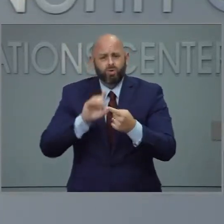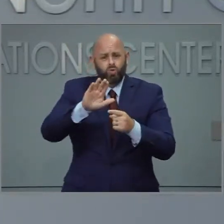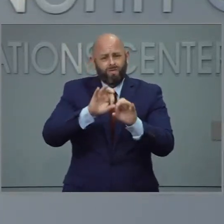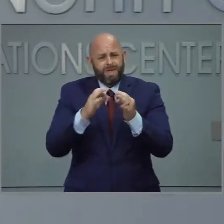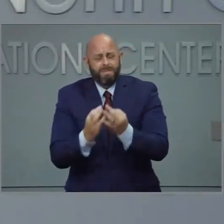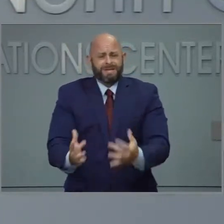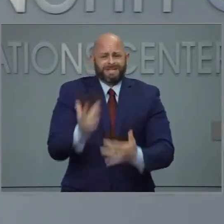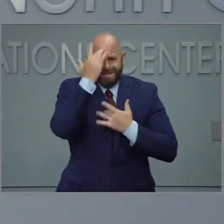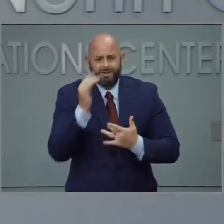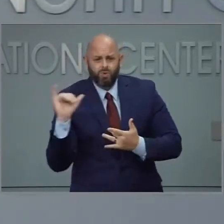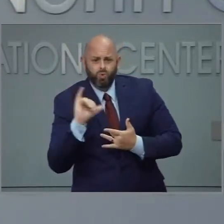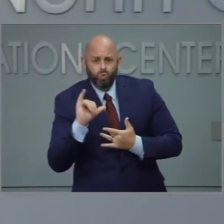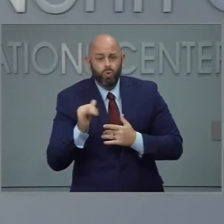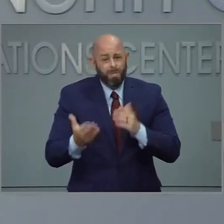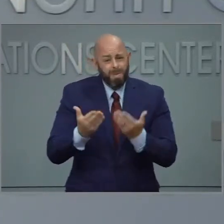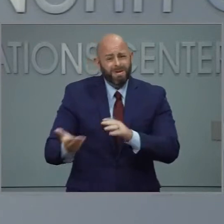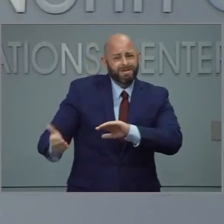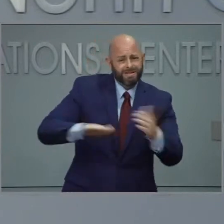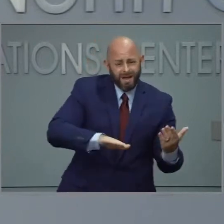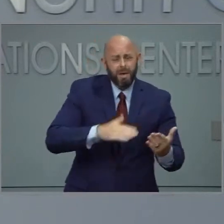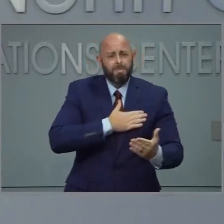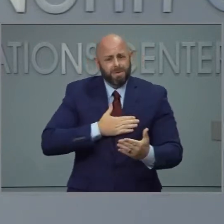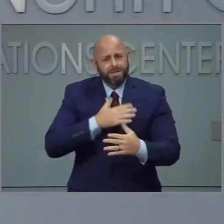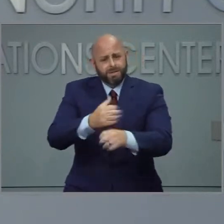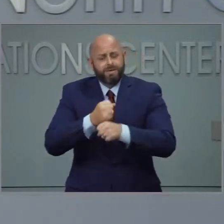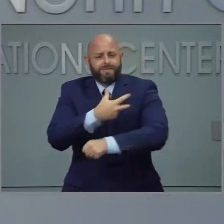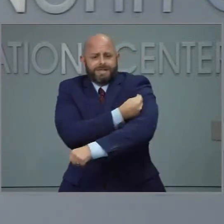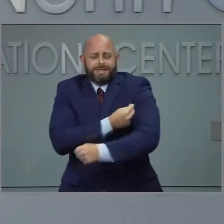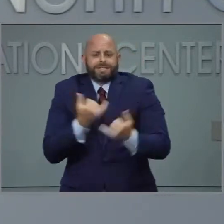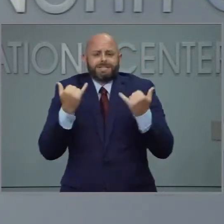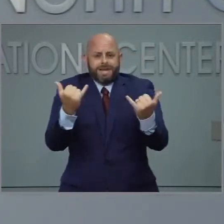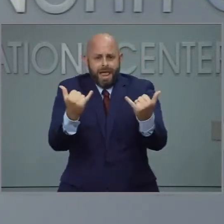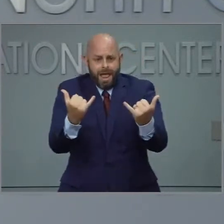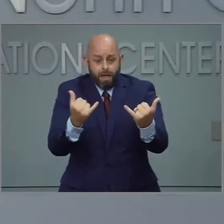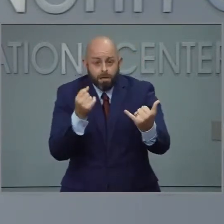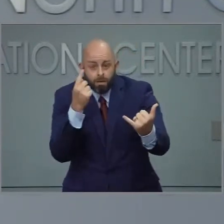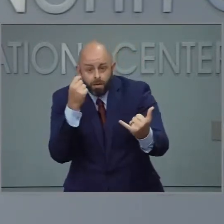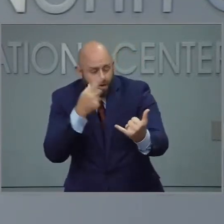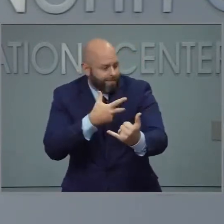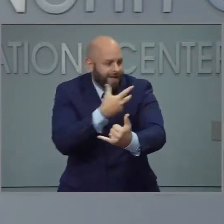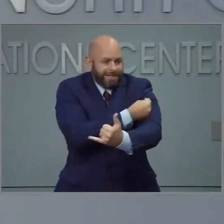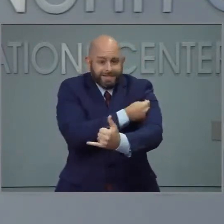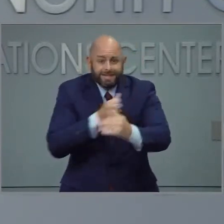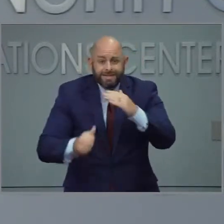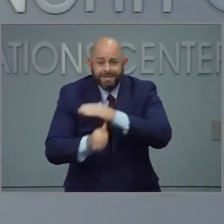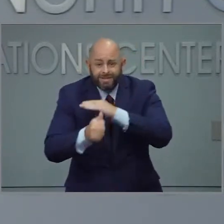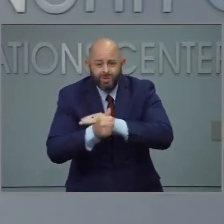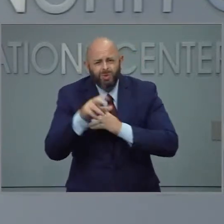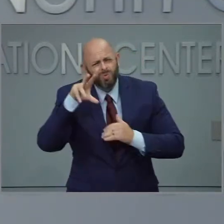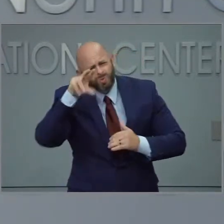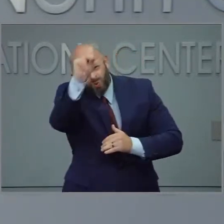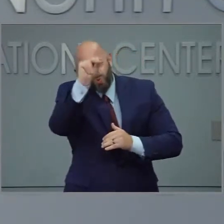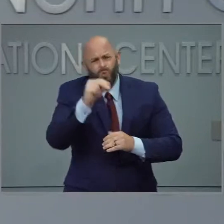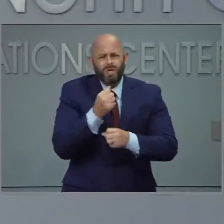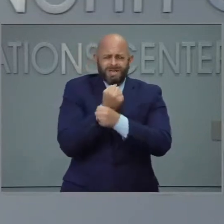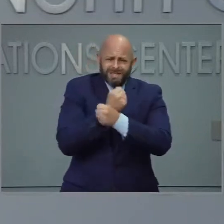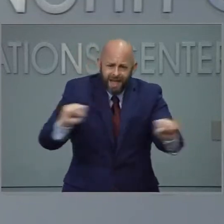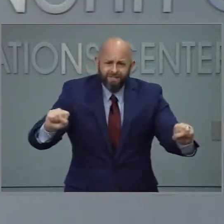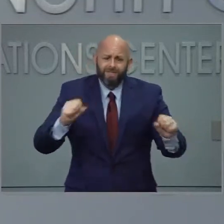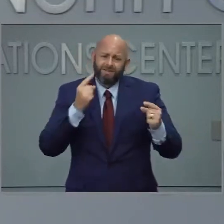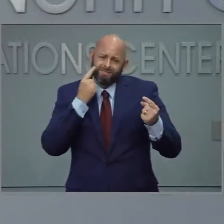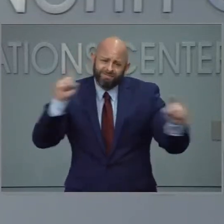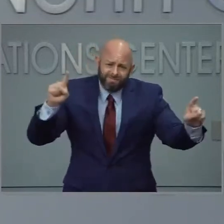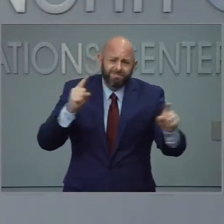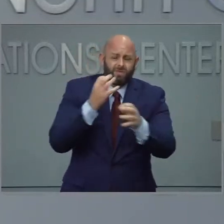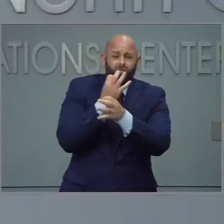a vaccine today. The vaccines are safe, effective, free, and available in